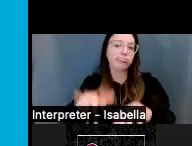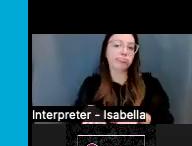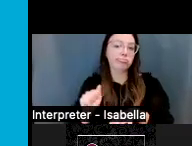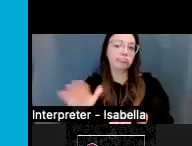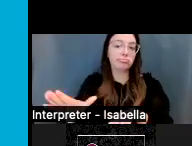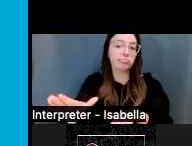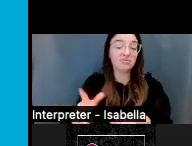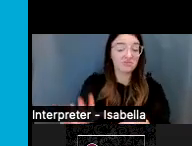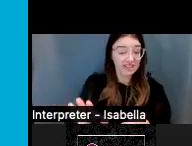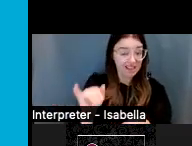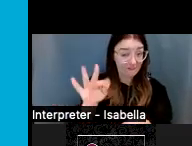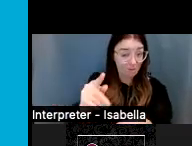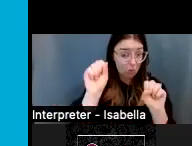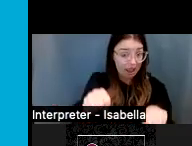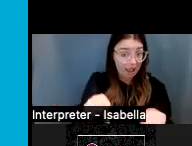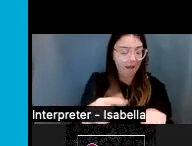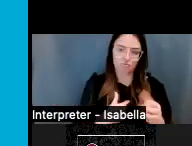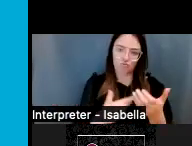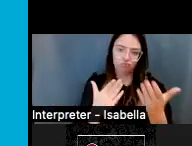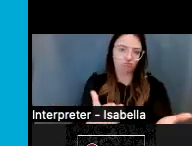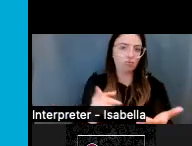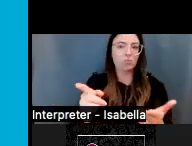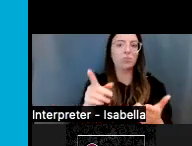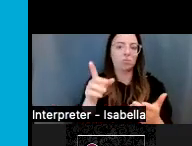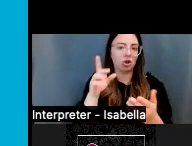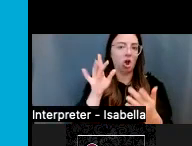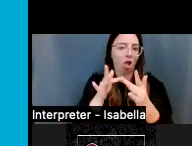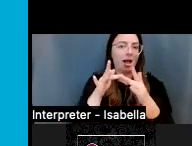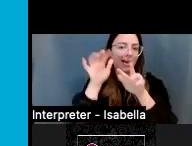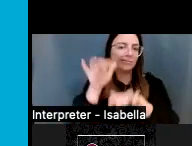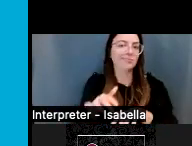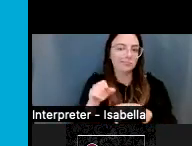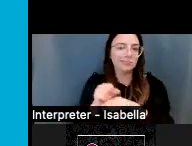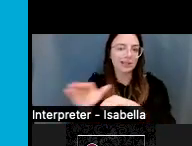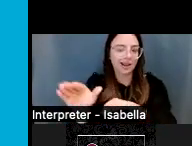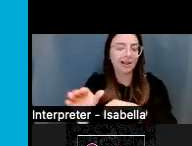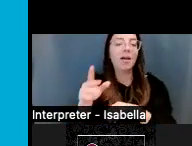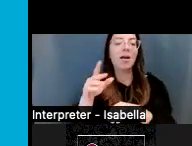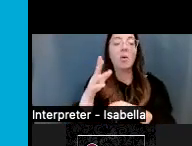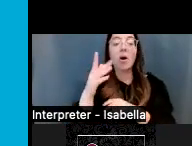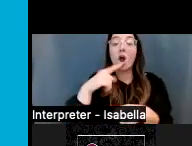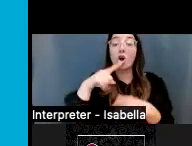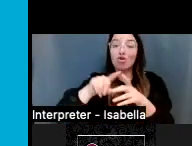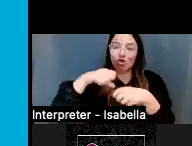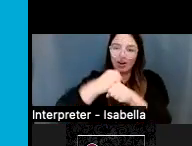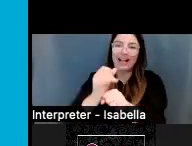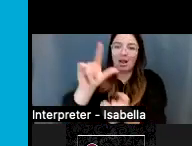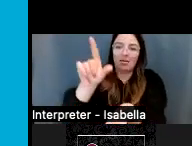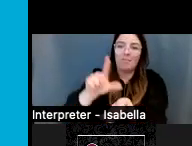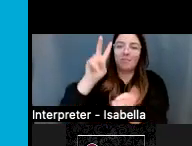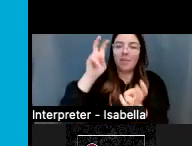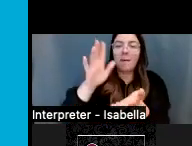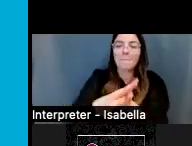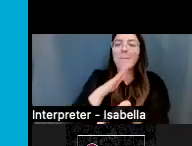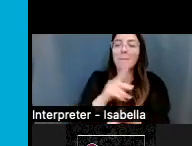do so because it creates a paper trail and you're usually able to better identify, when did you make contact with that